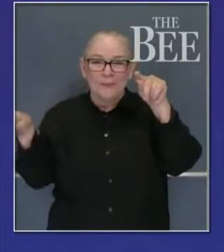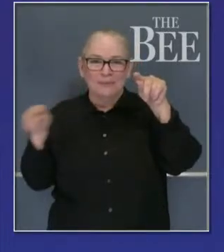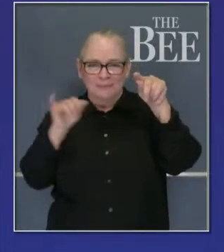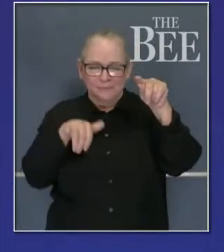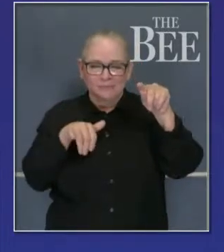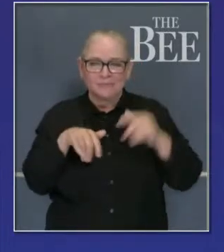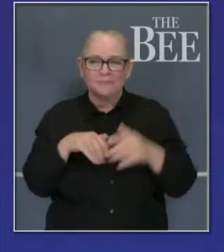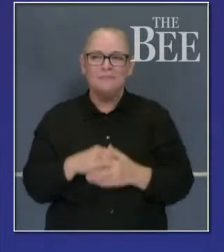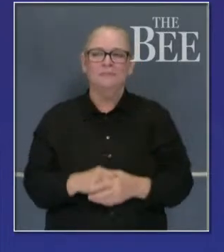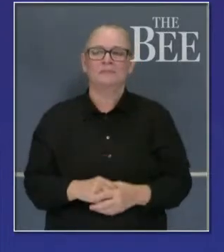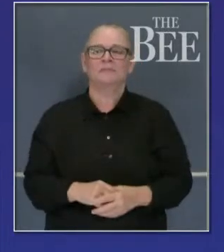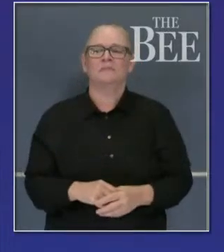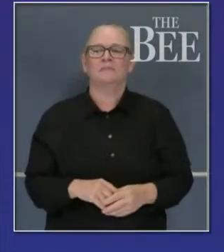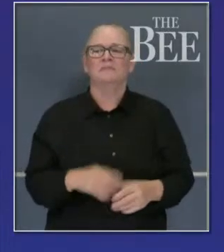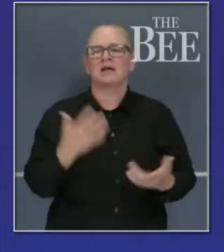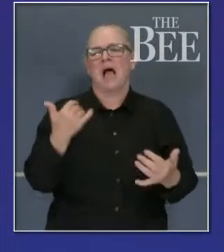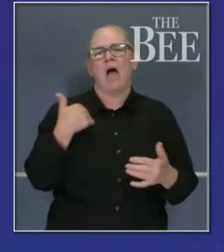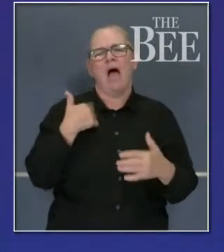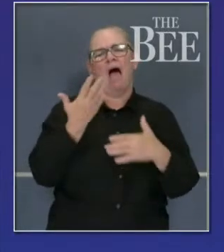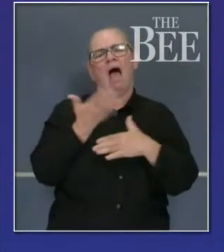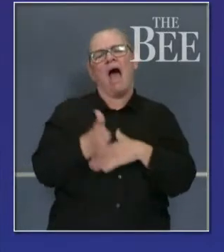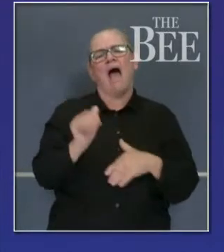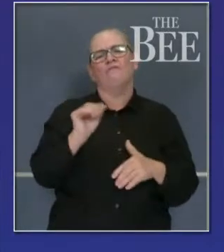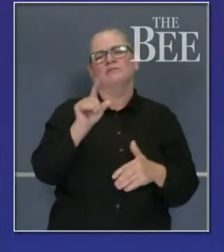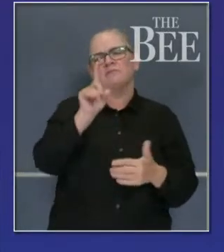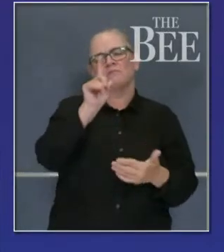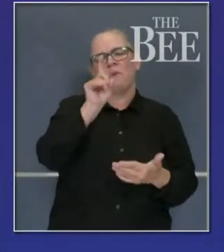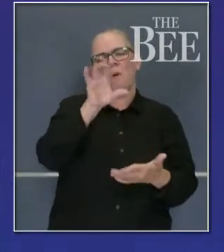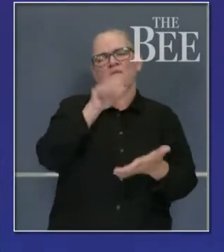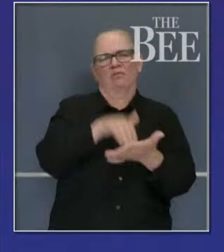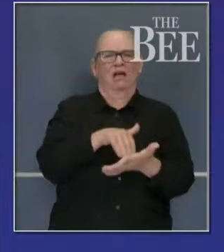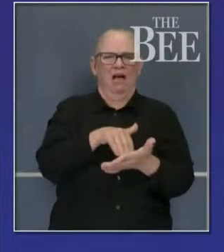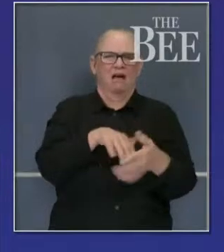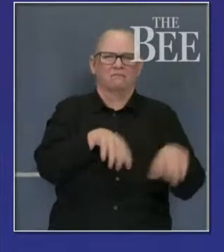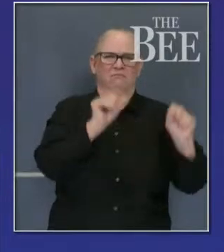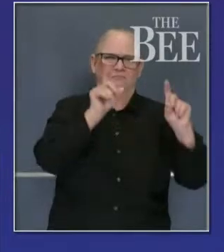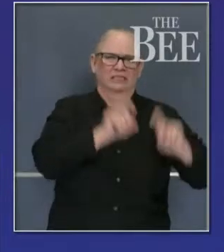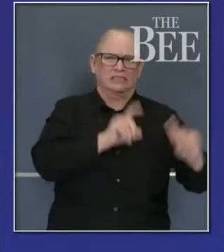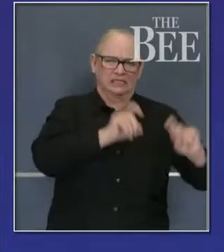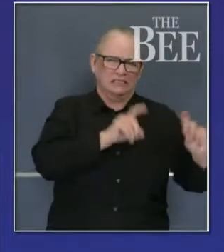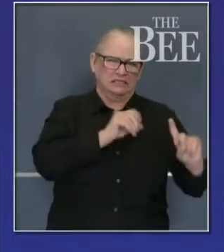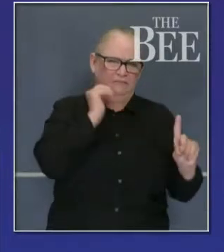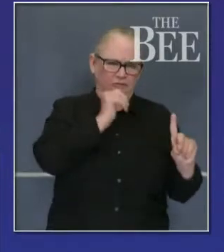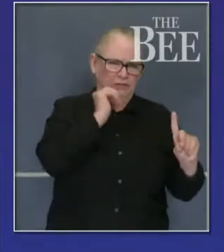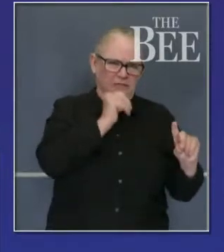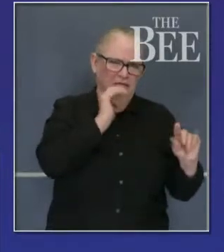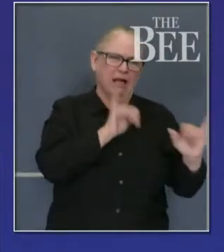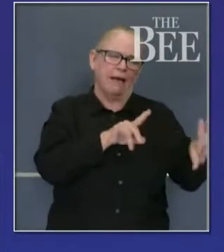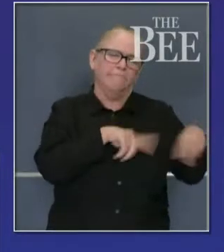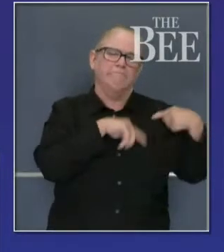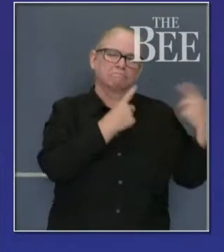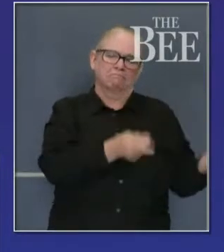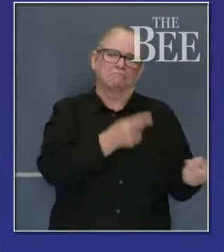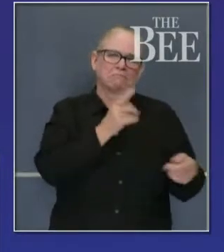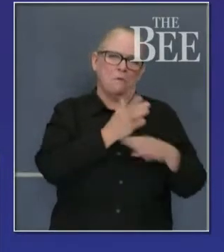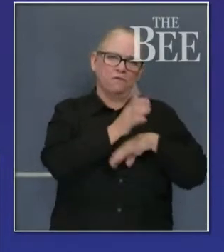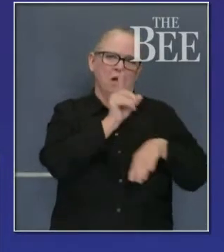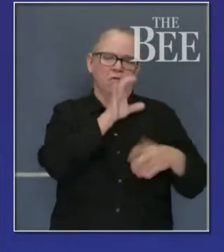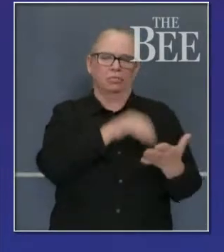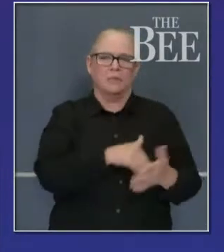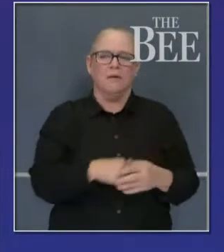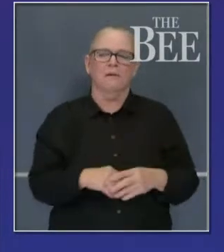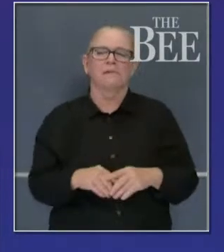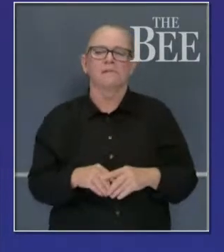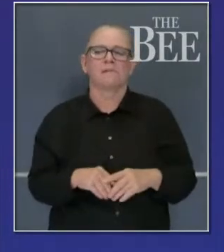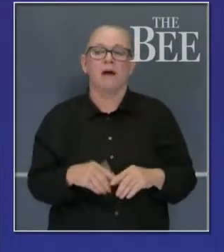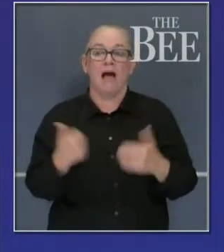that 100,000+ average number of daily tests. I'll remind you, we're a number of weeks out for our new Perkins-Elder